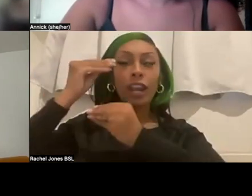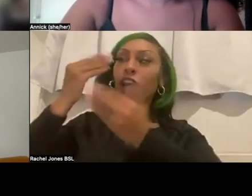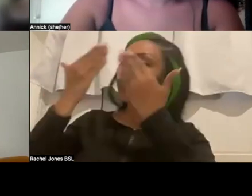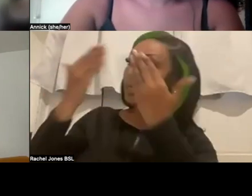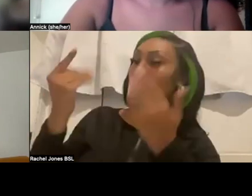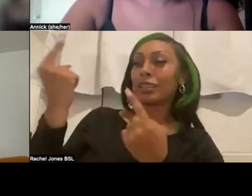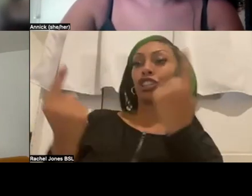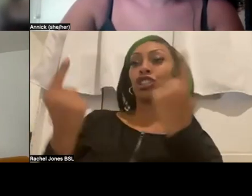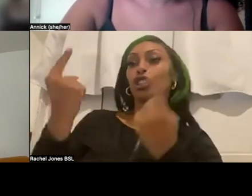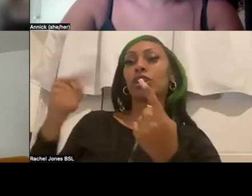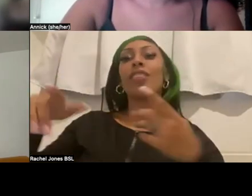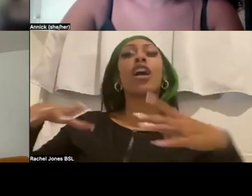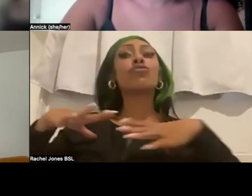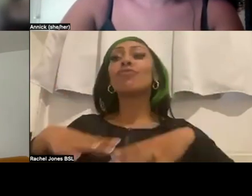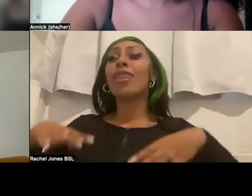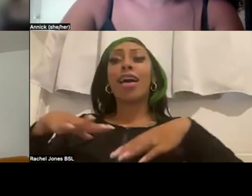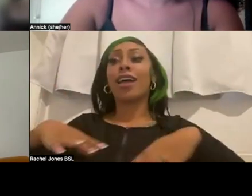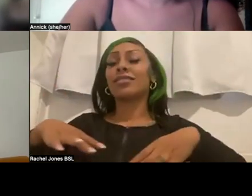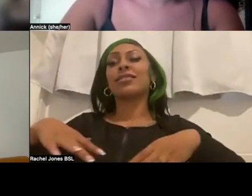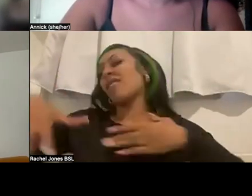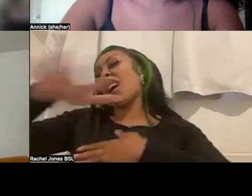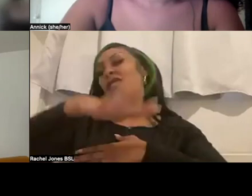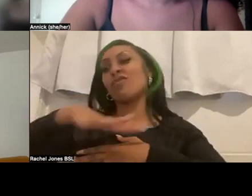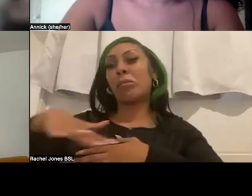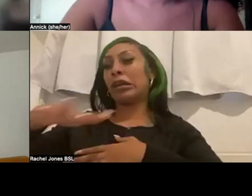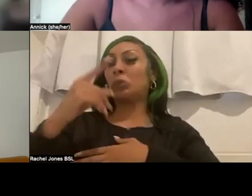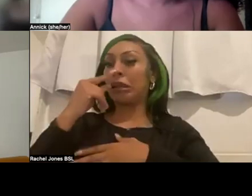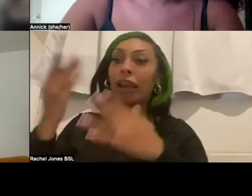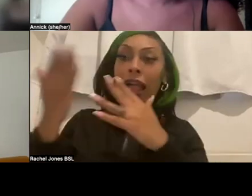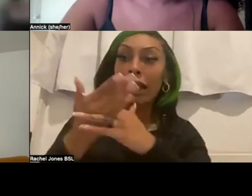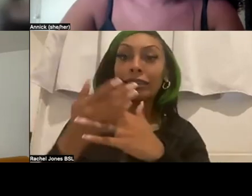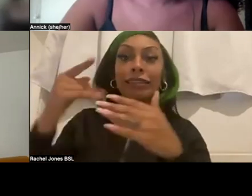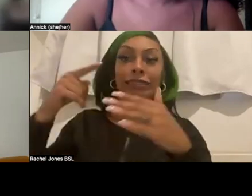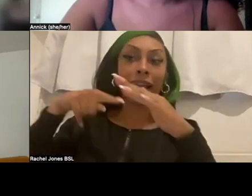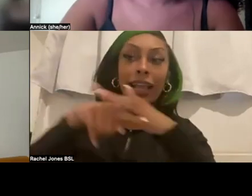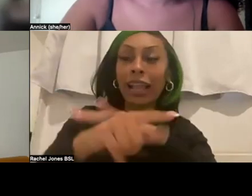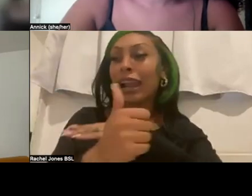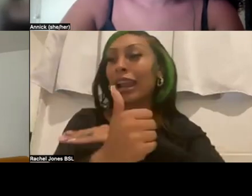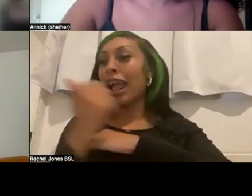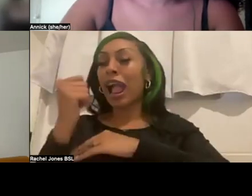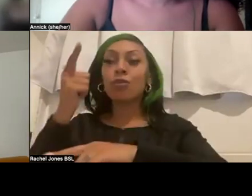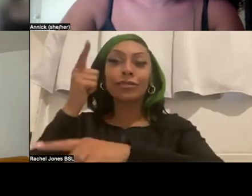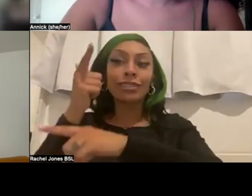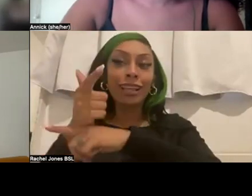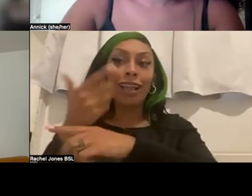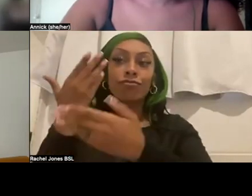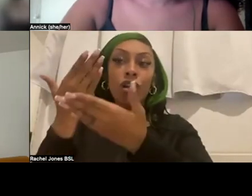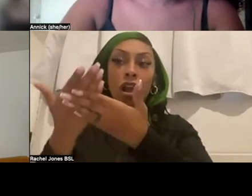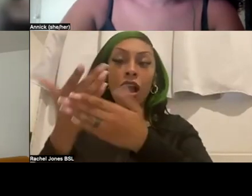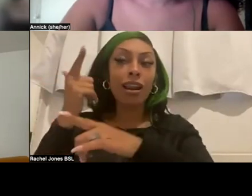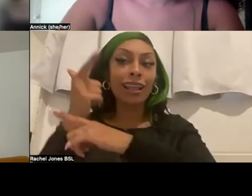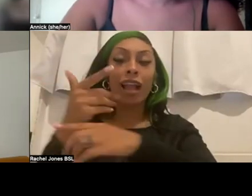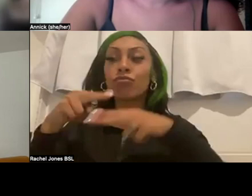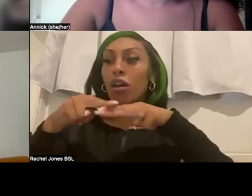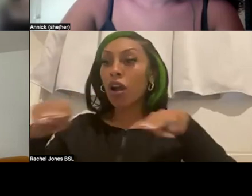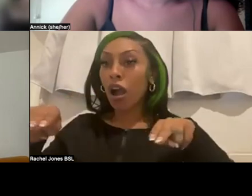is a relaxed environment, so feel free to access this event in any way that makes participating work for you. If